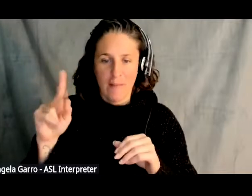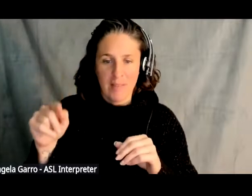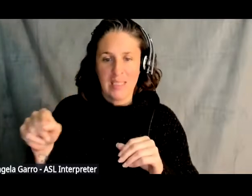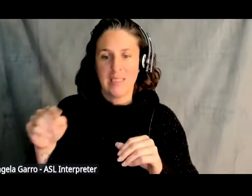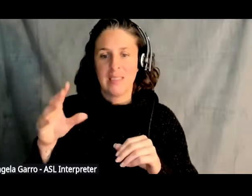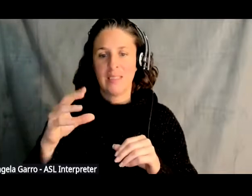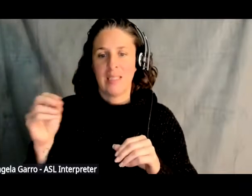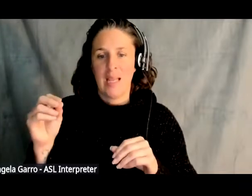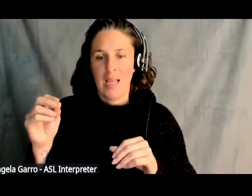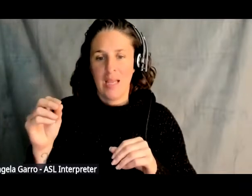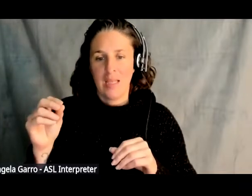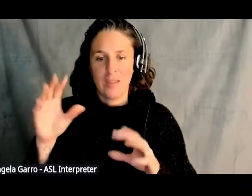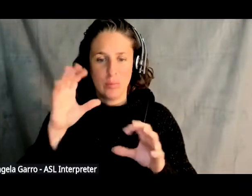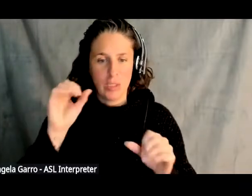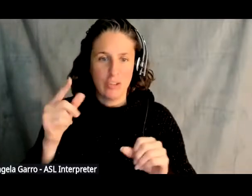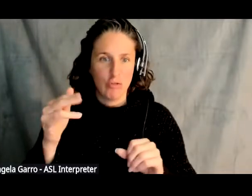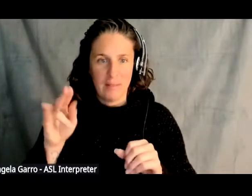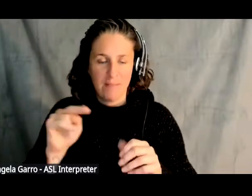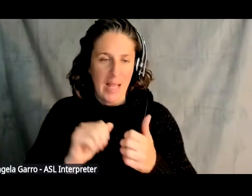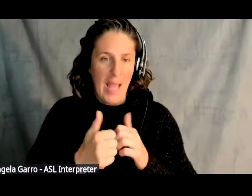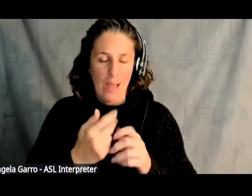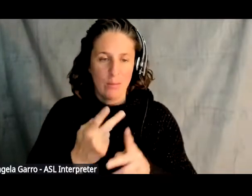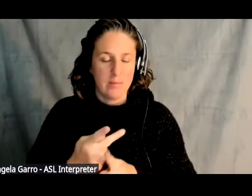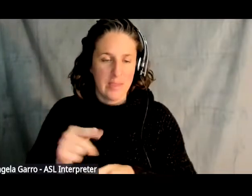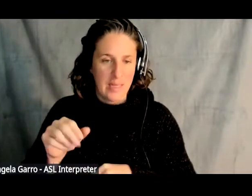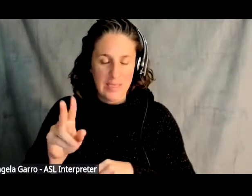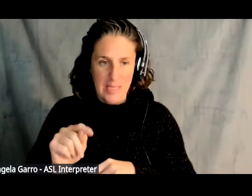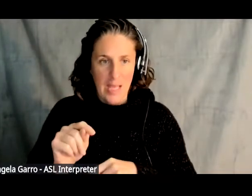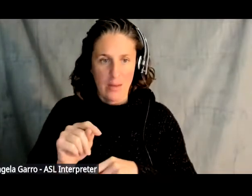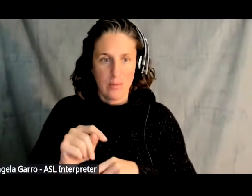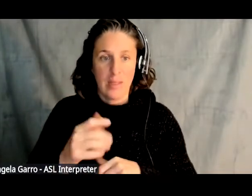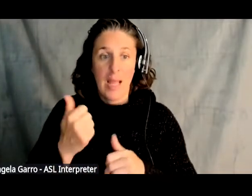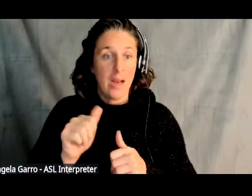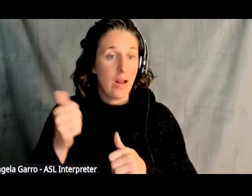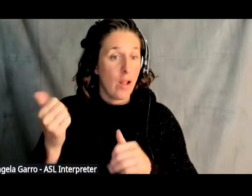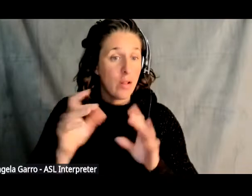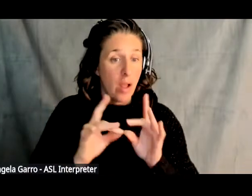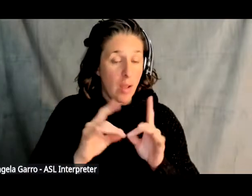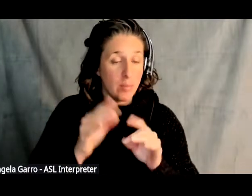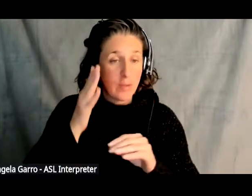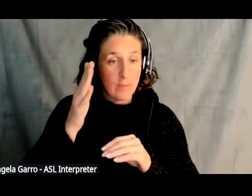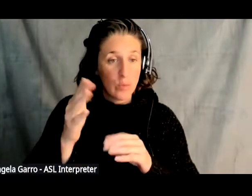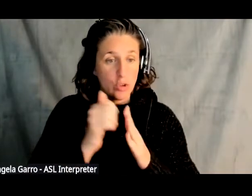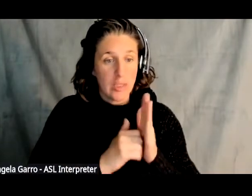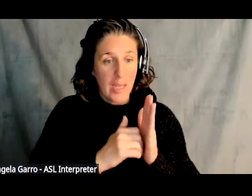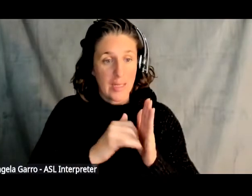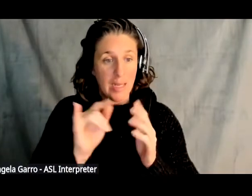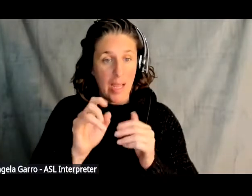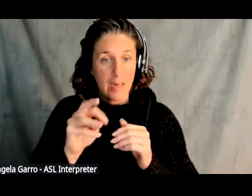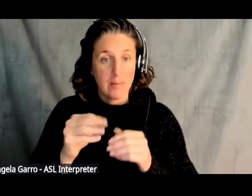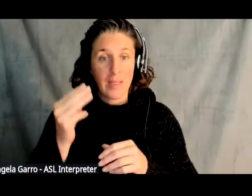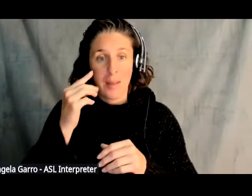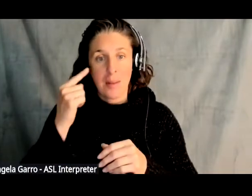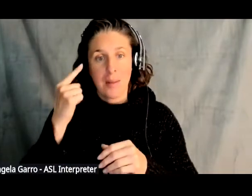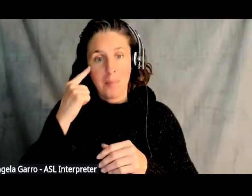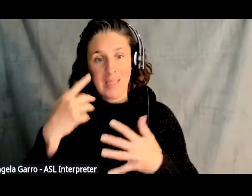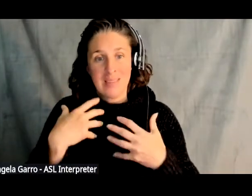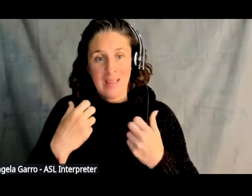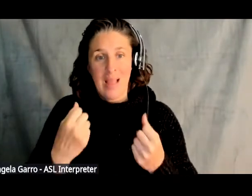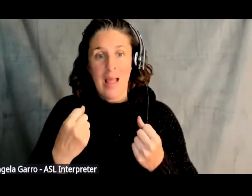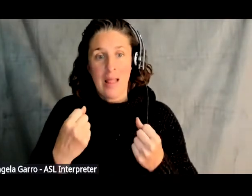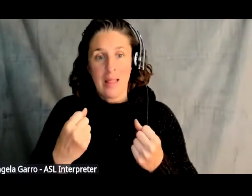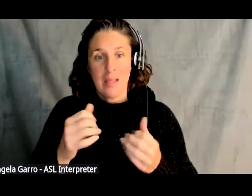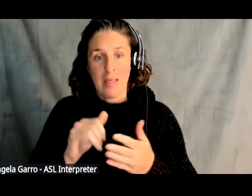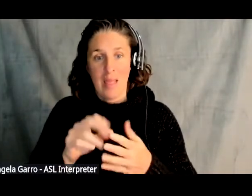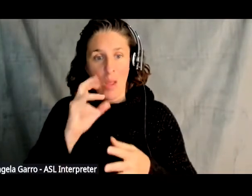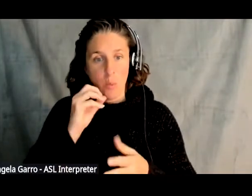Okay, any other comments on the future agenda items? Will the mental health one discuss what brought up